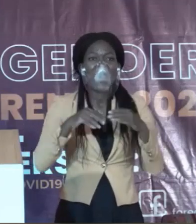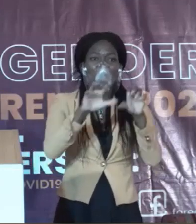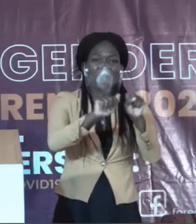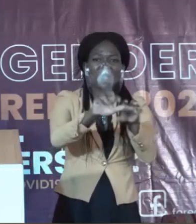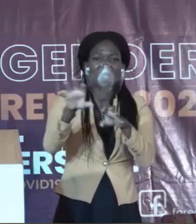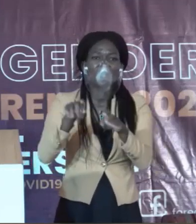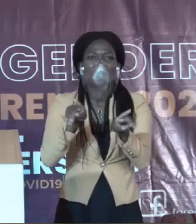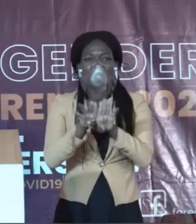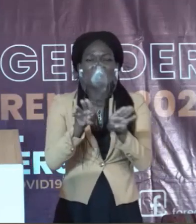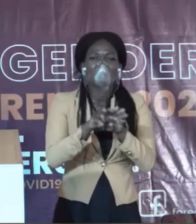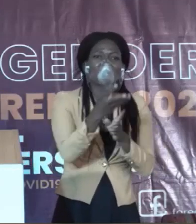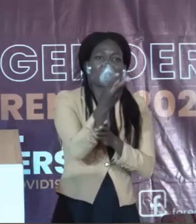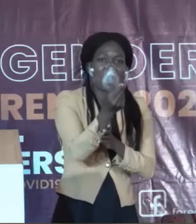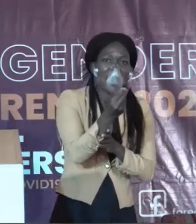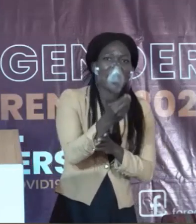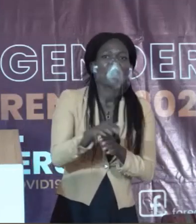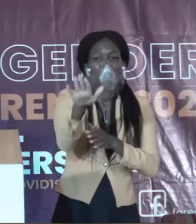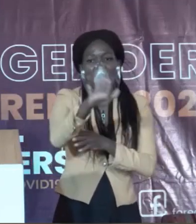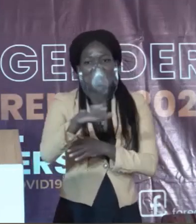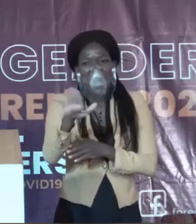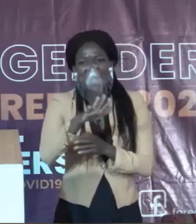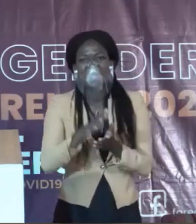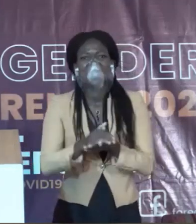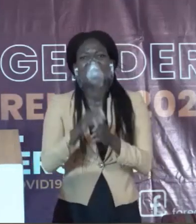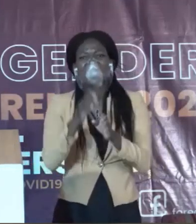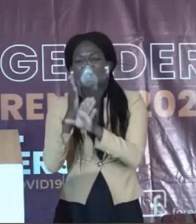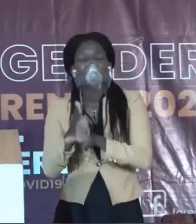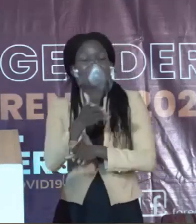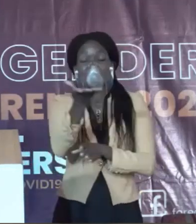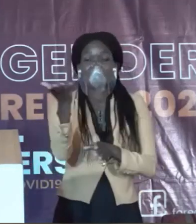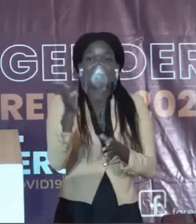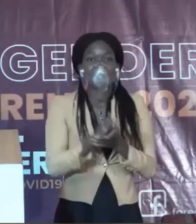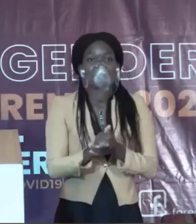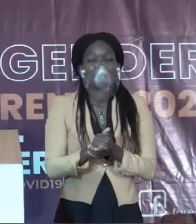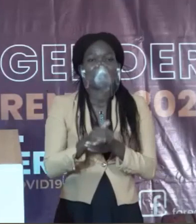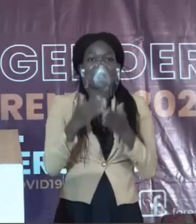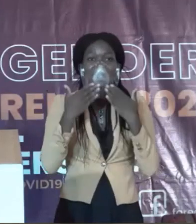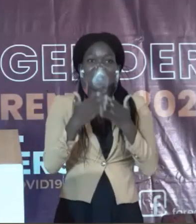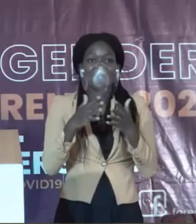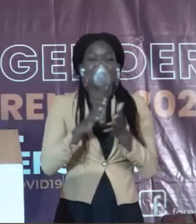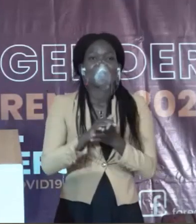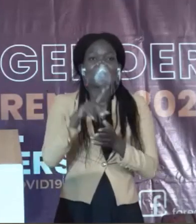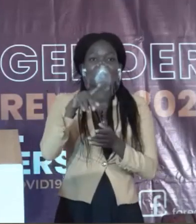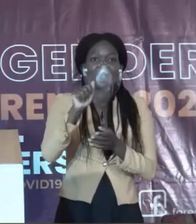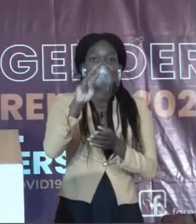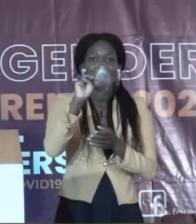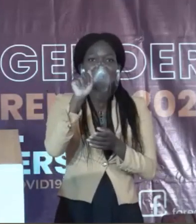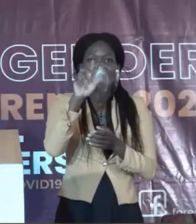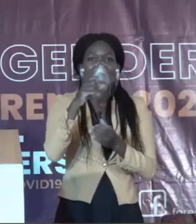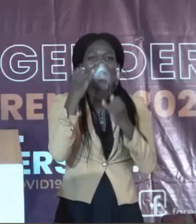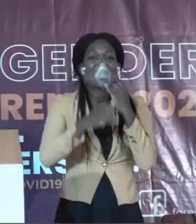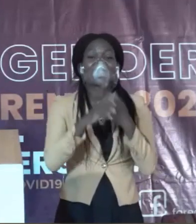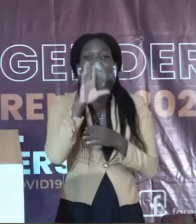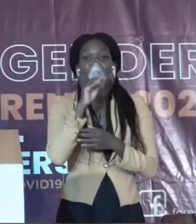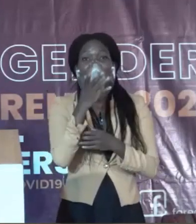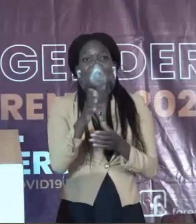water, and finance. Thank you. Thank you. Pamela, any last word in 30 seconds?